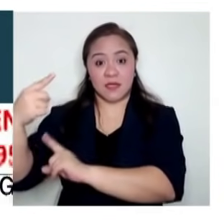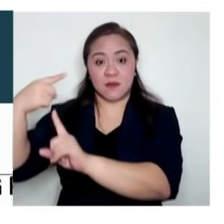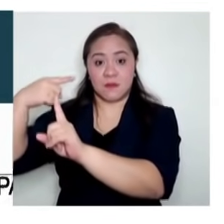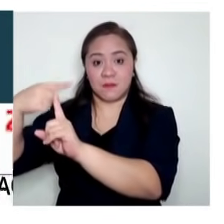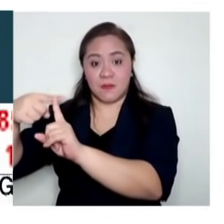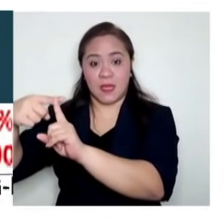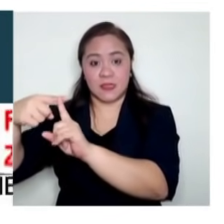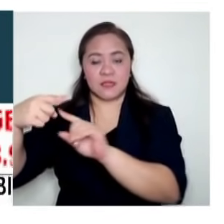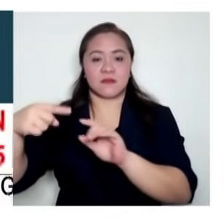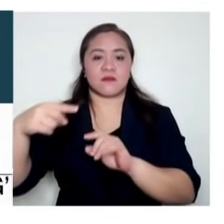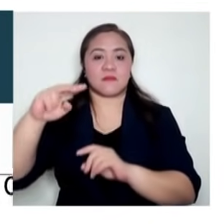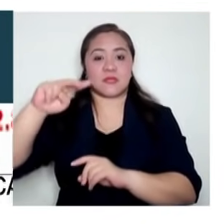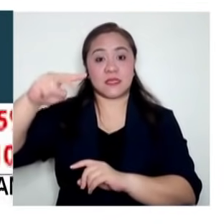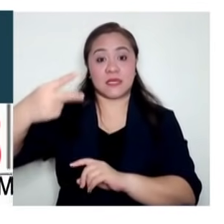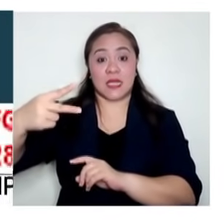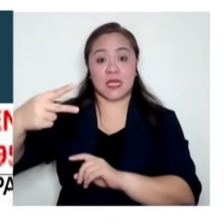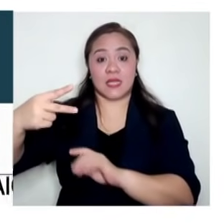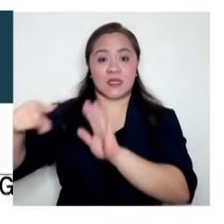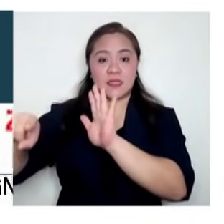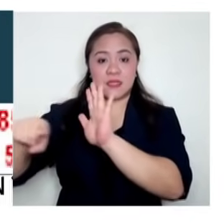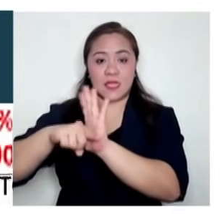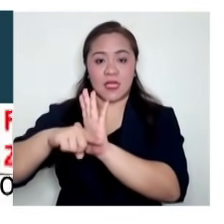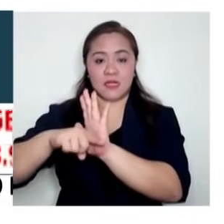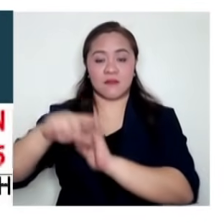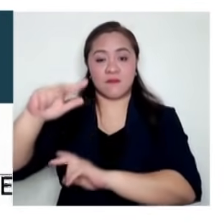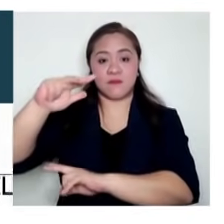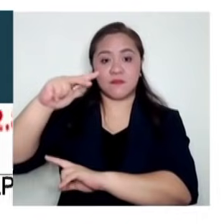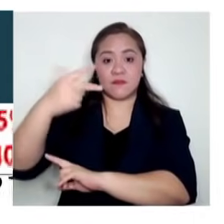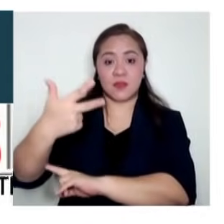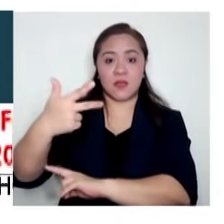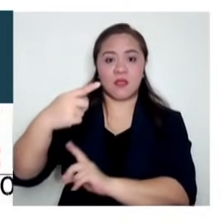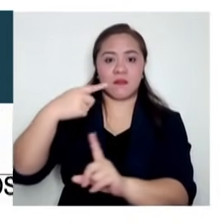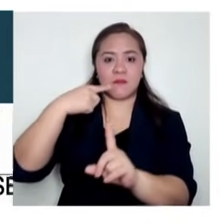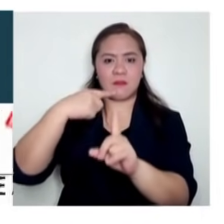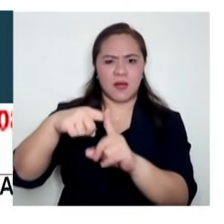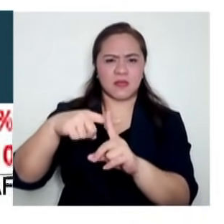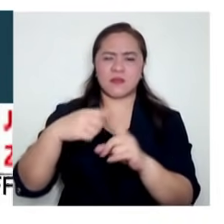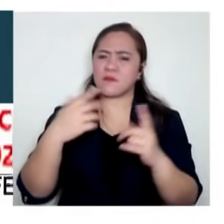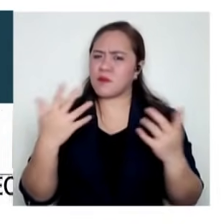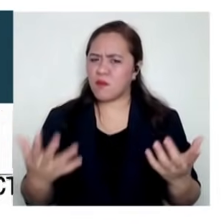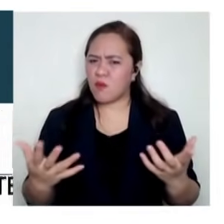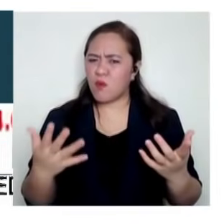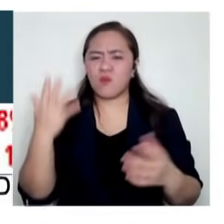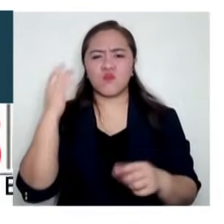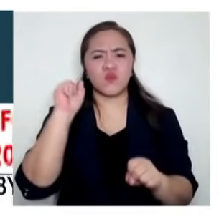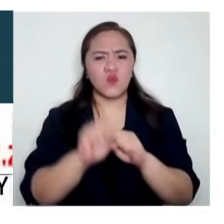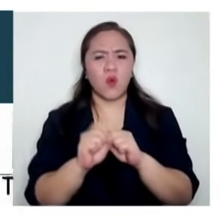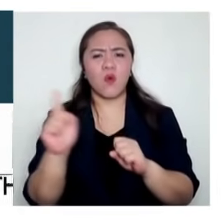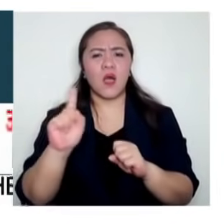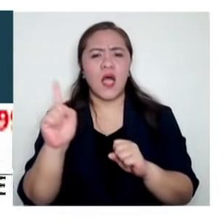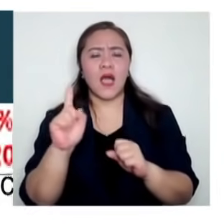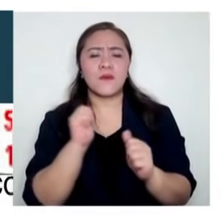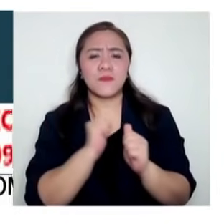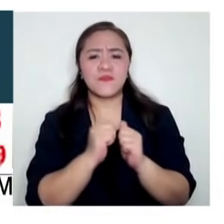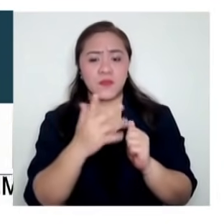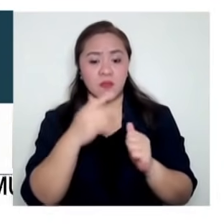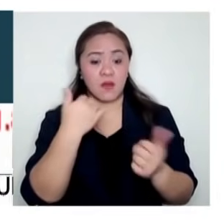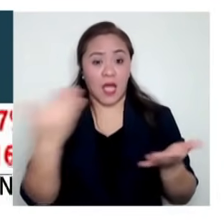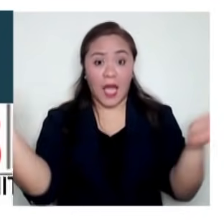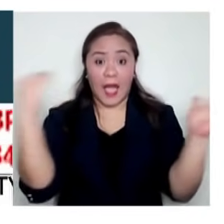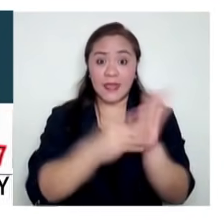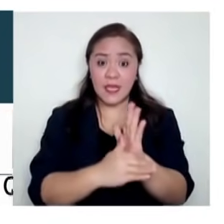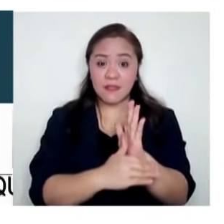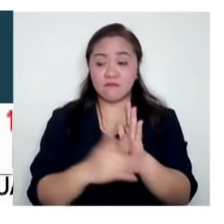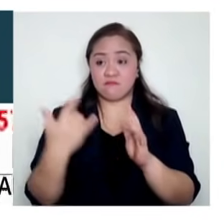the Delta variant on the third test. And you're saying you had to call them back for the third